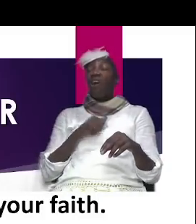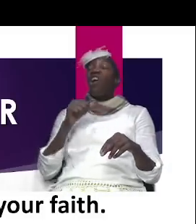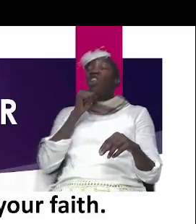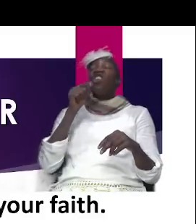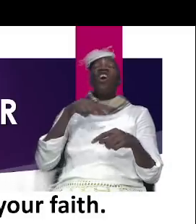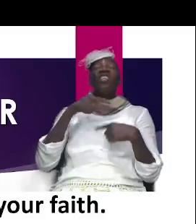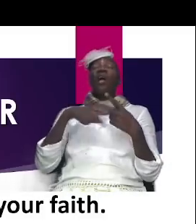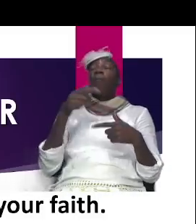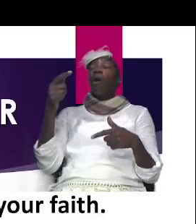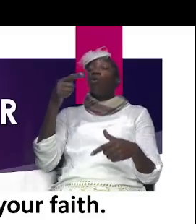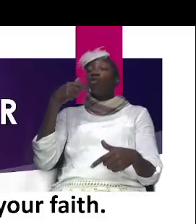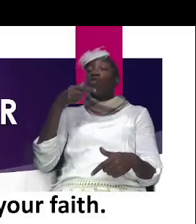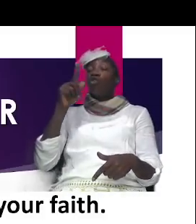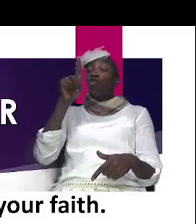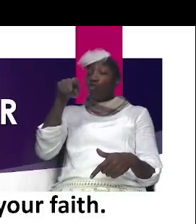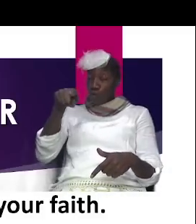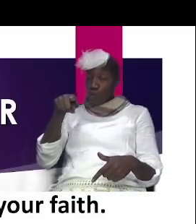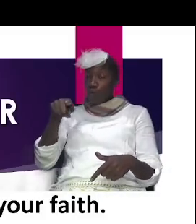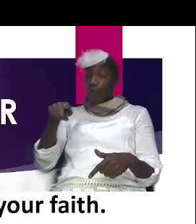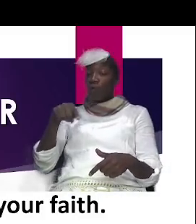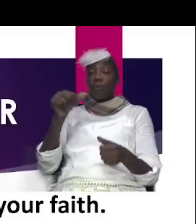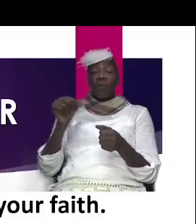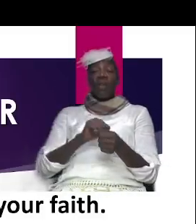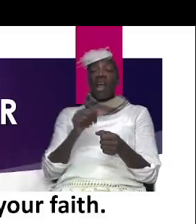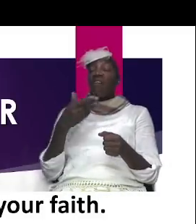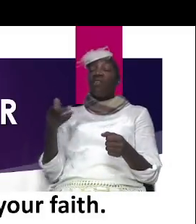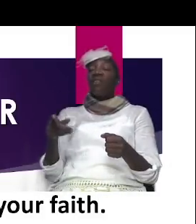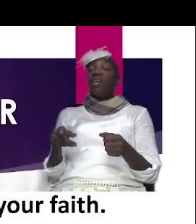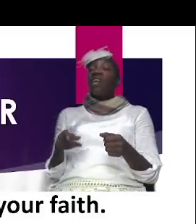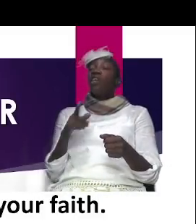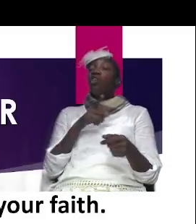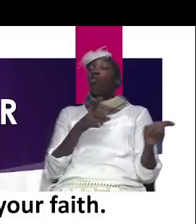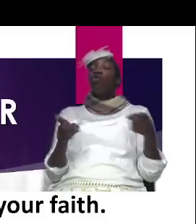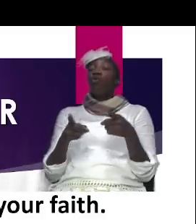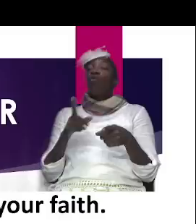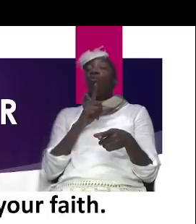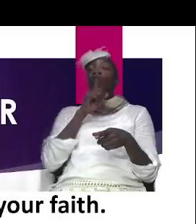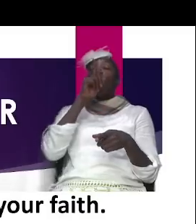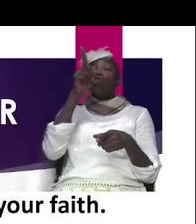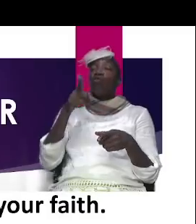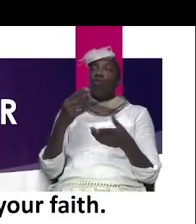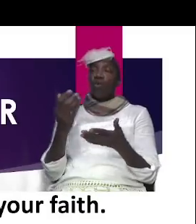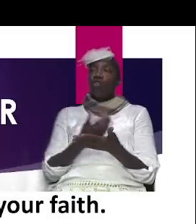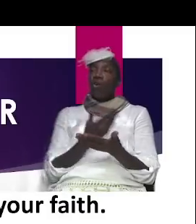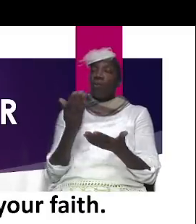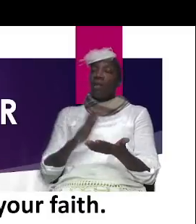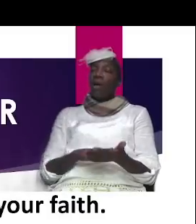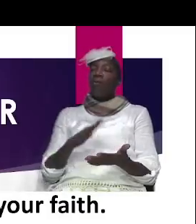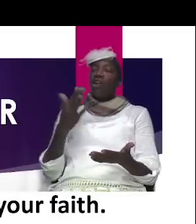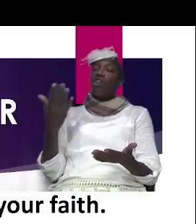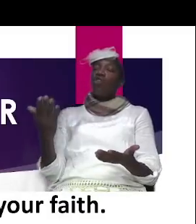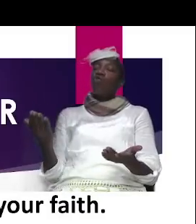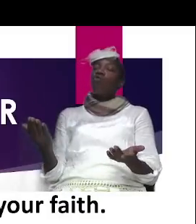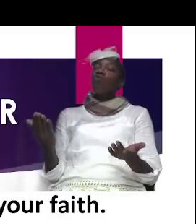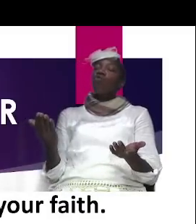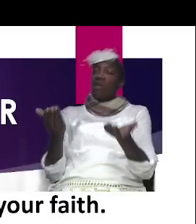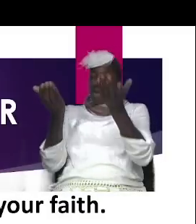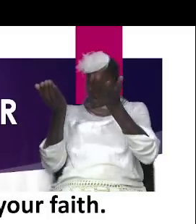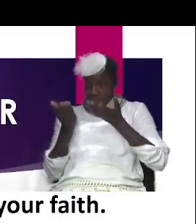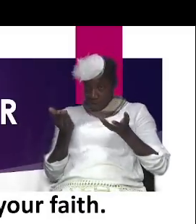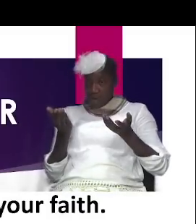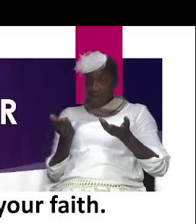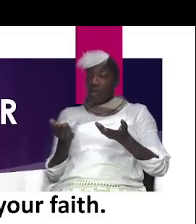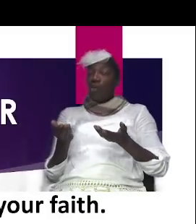In everything that you do, you must make sure that there is something that brings glory and gives glory to my